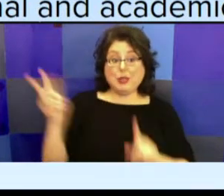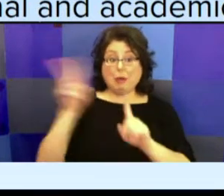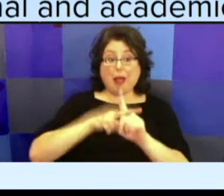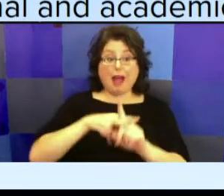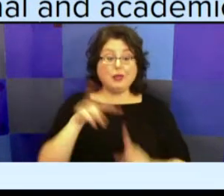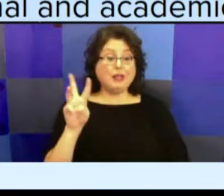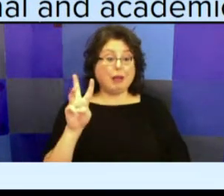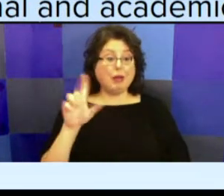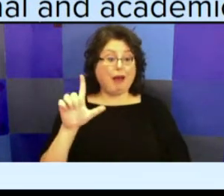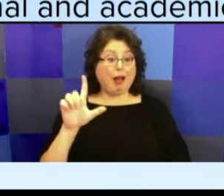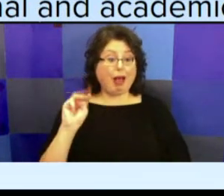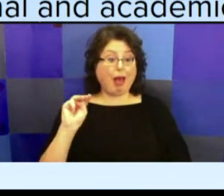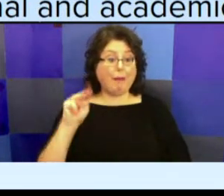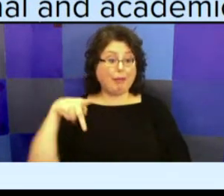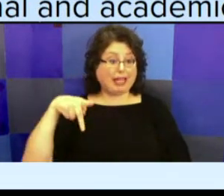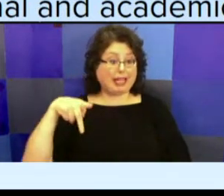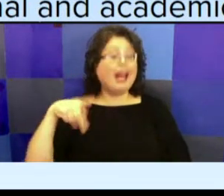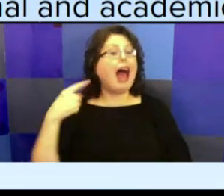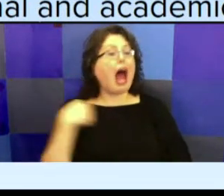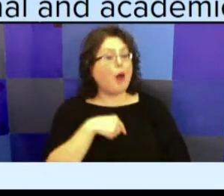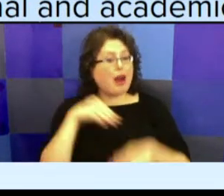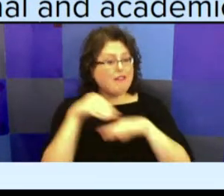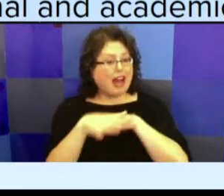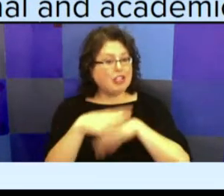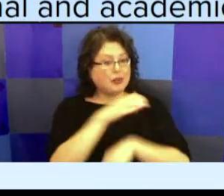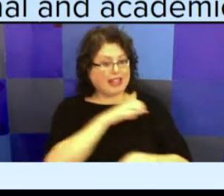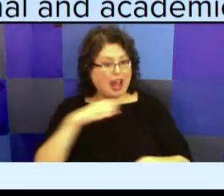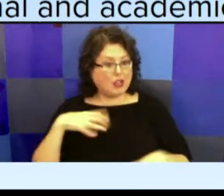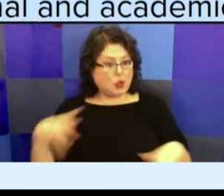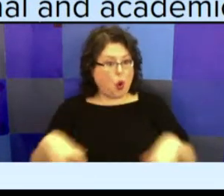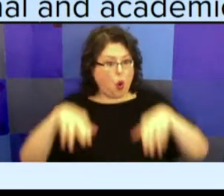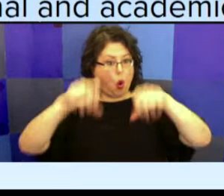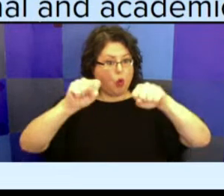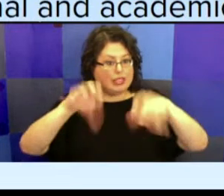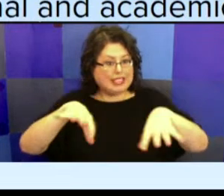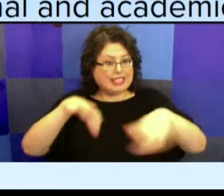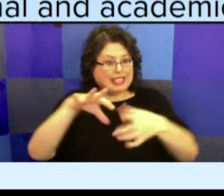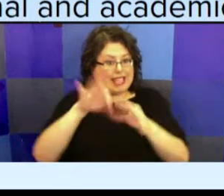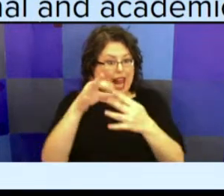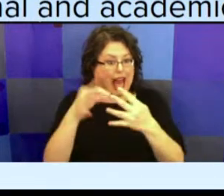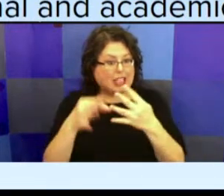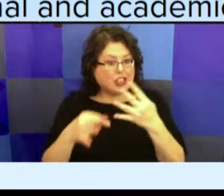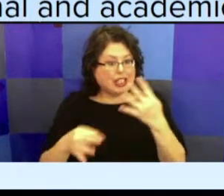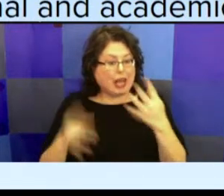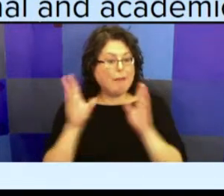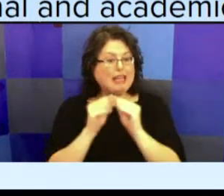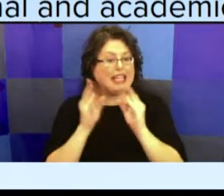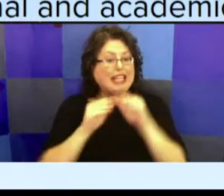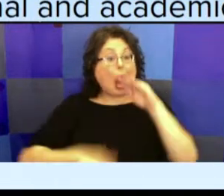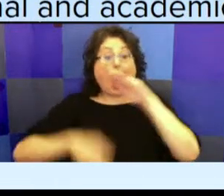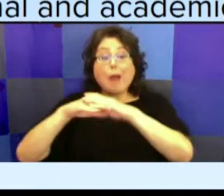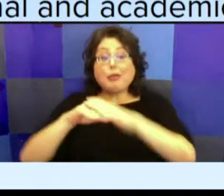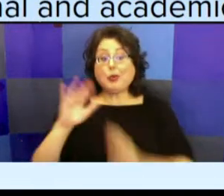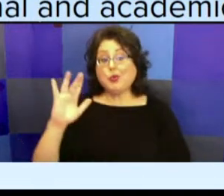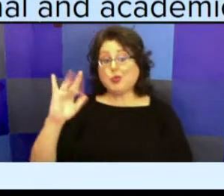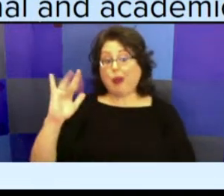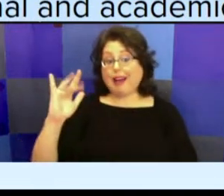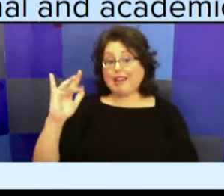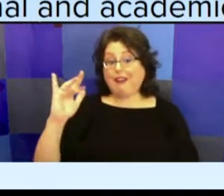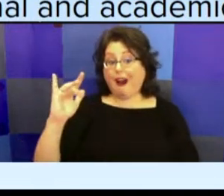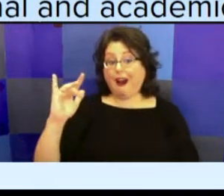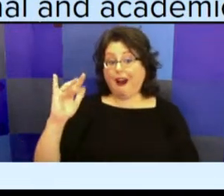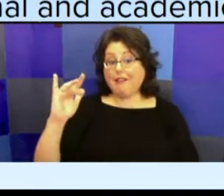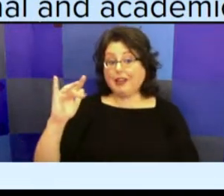WLMP. Our advisory council hosts a selection meeting, and up to 25 students each year are invited to join our